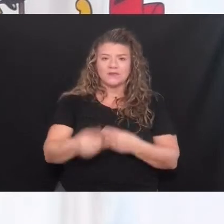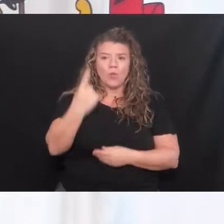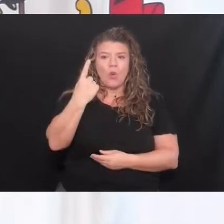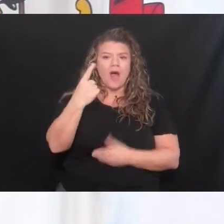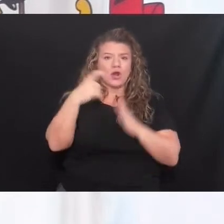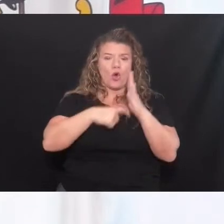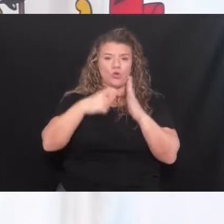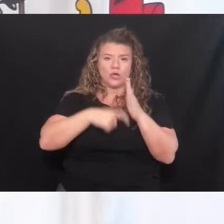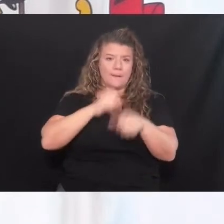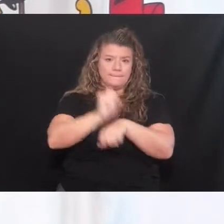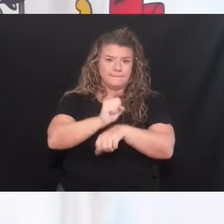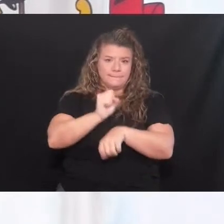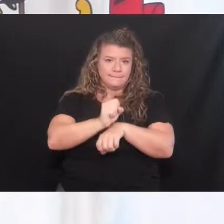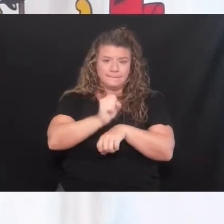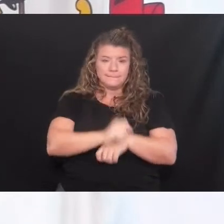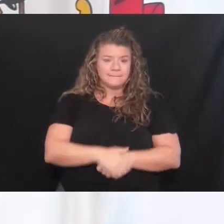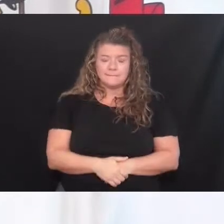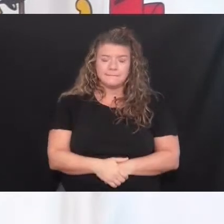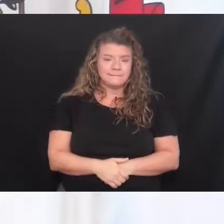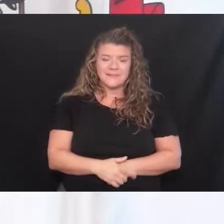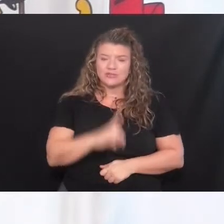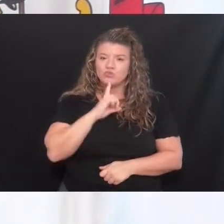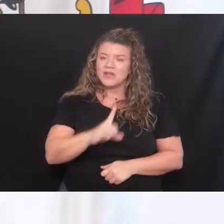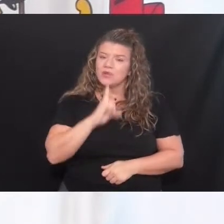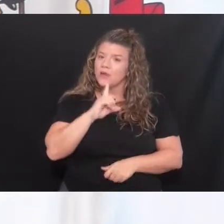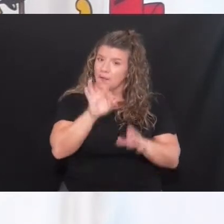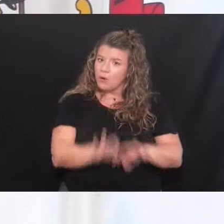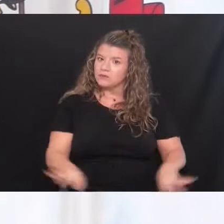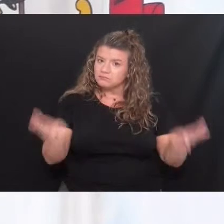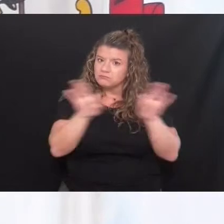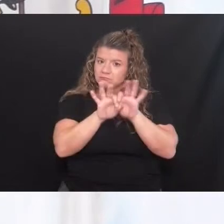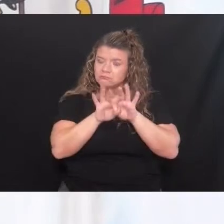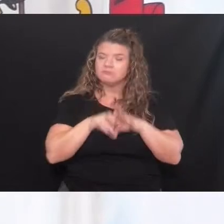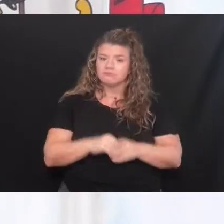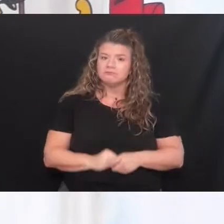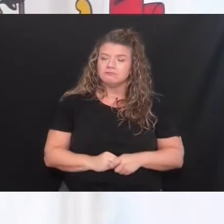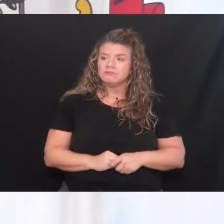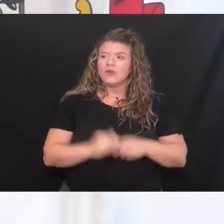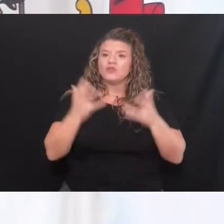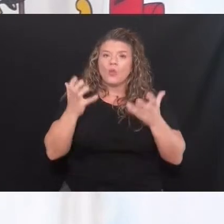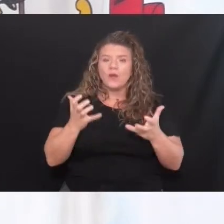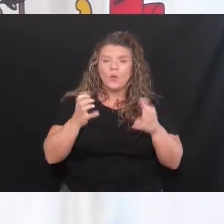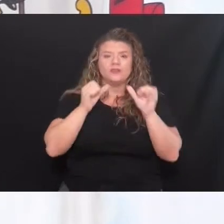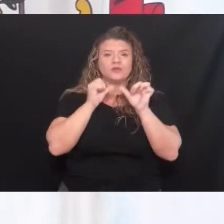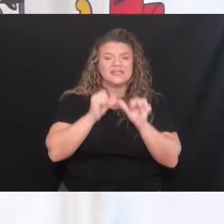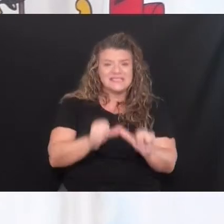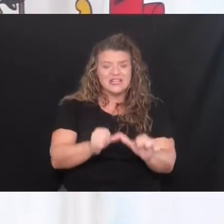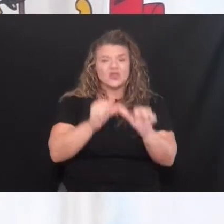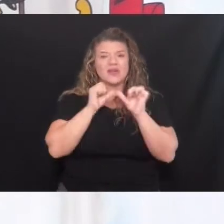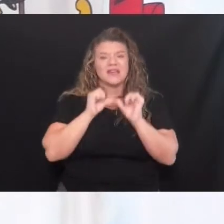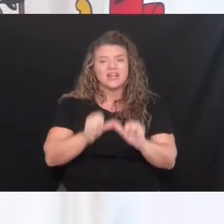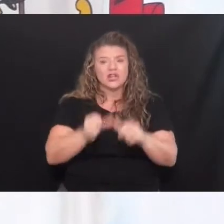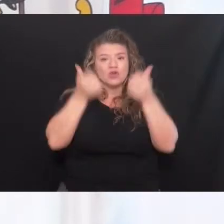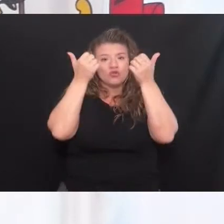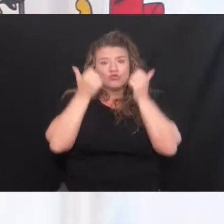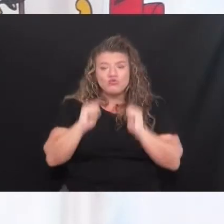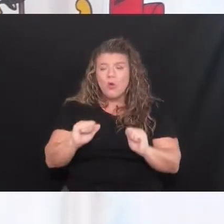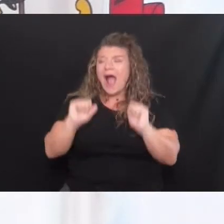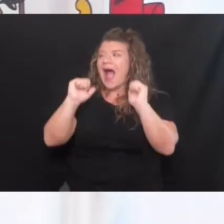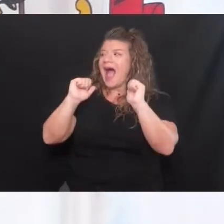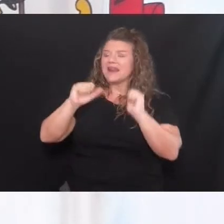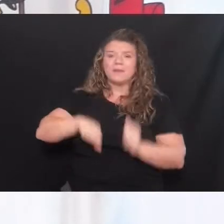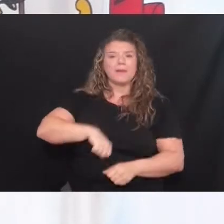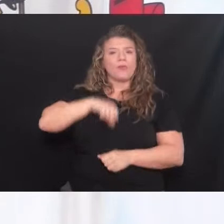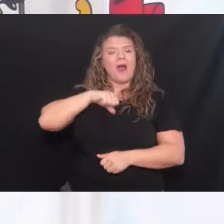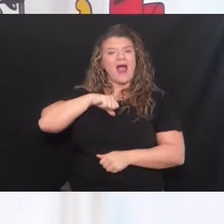job. It is really, really, really important. And so we want to continue to try to foster and be